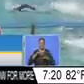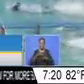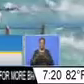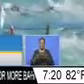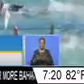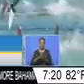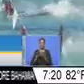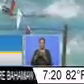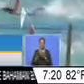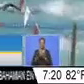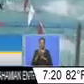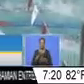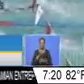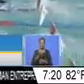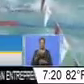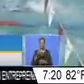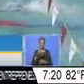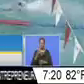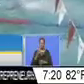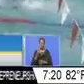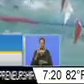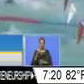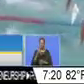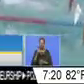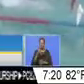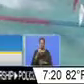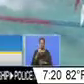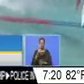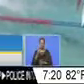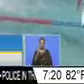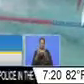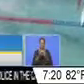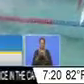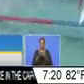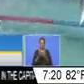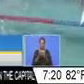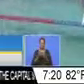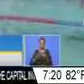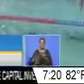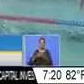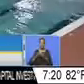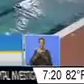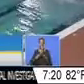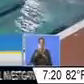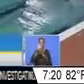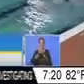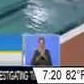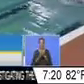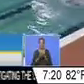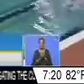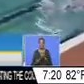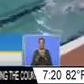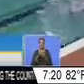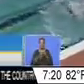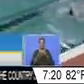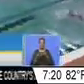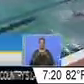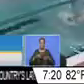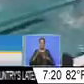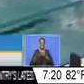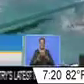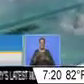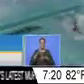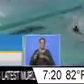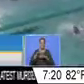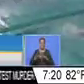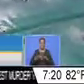through the 24th, there were only two meets left on the calendar to qualify to compete at the games, one of which took place last night